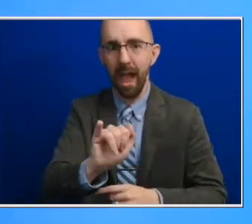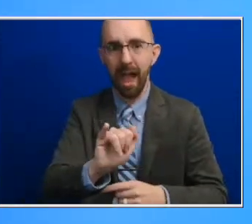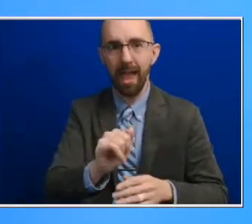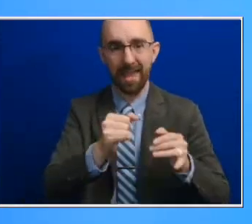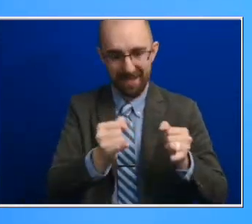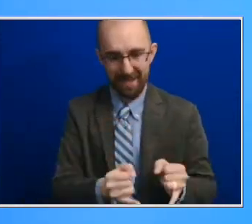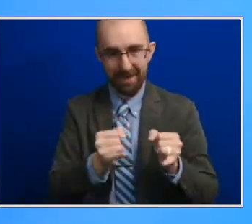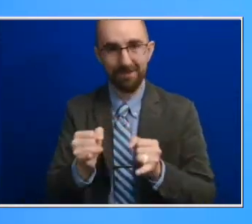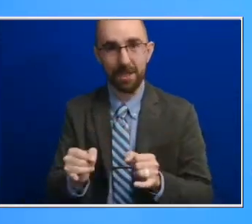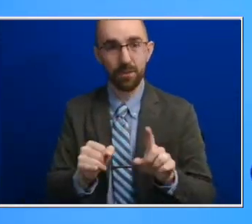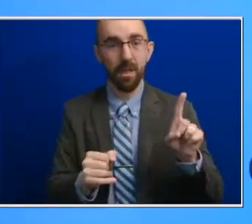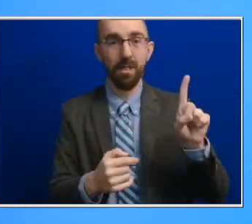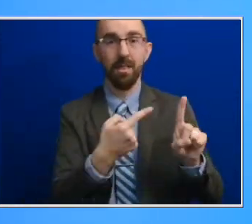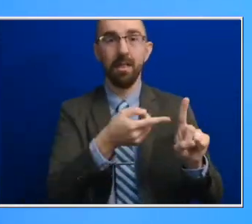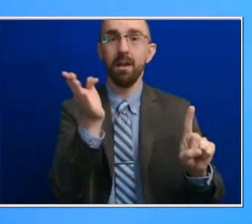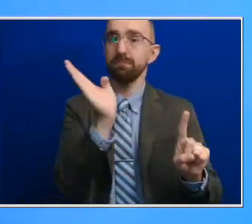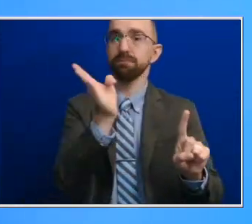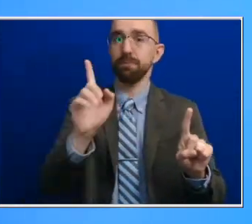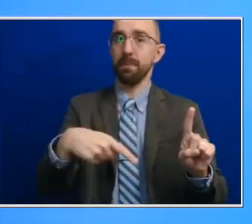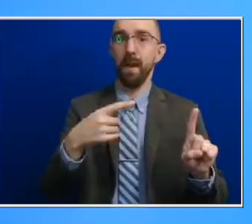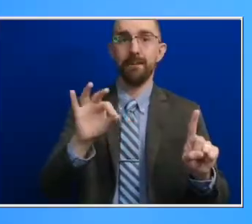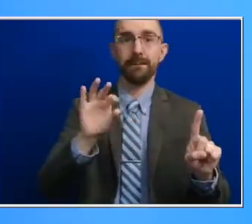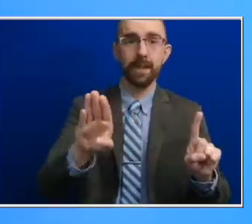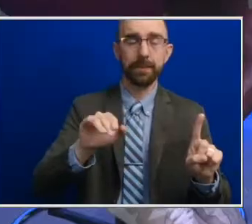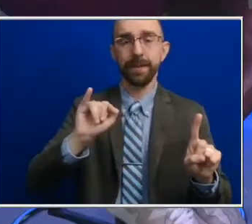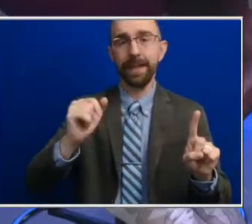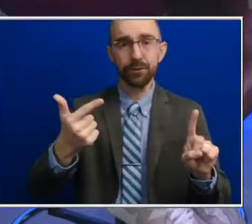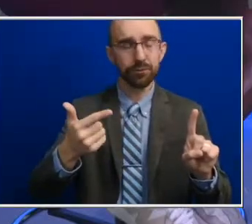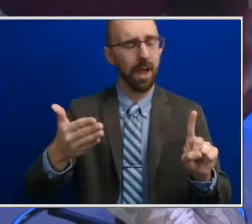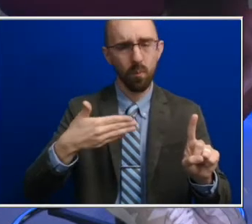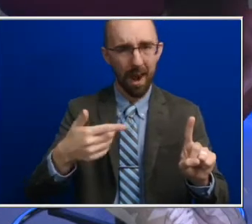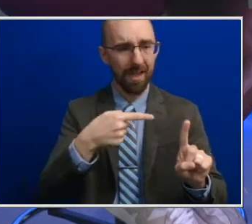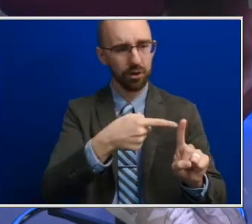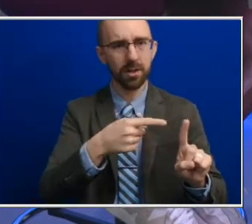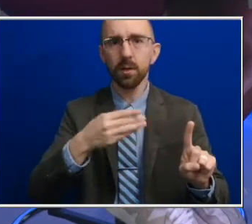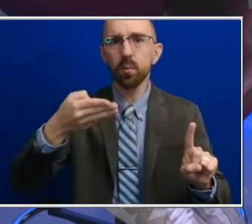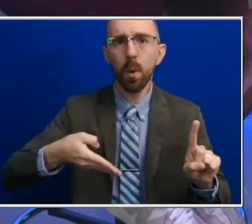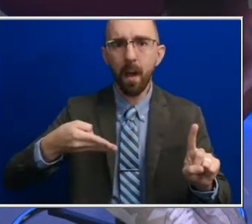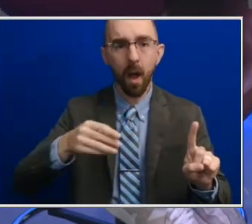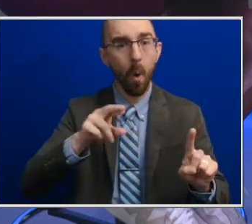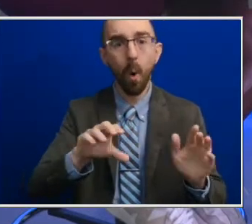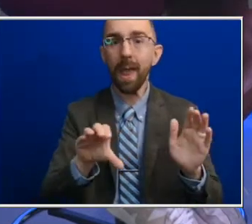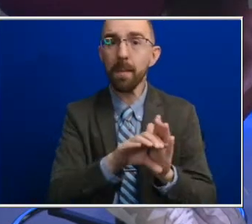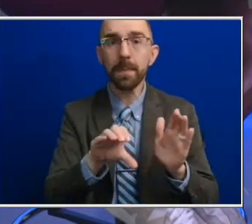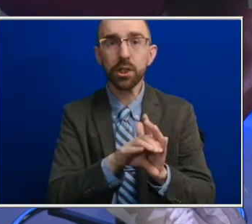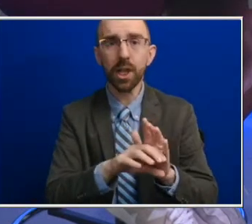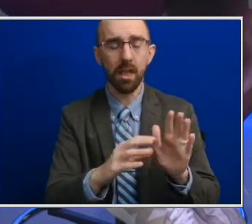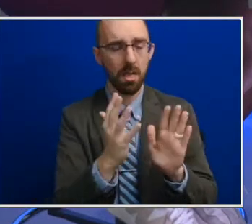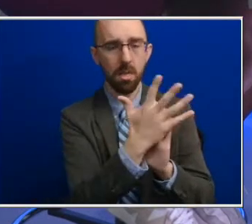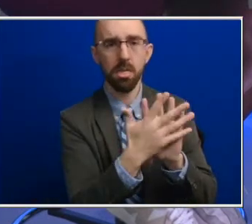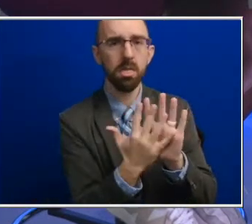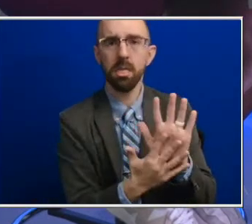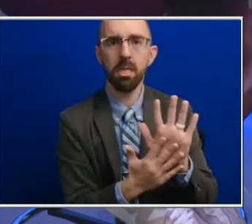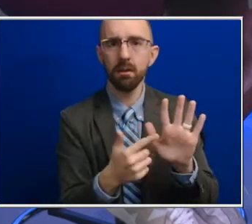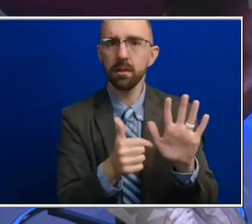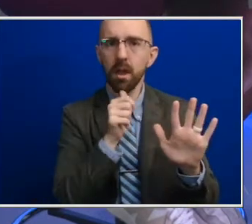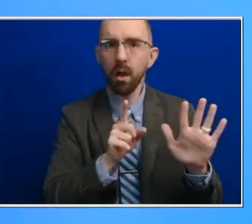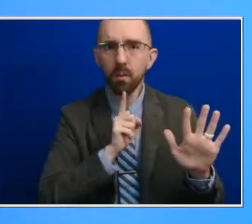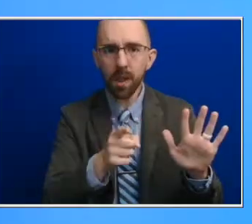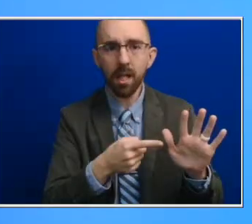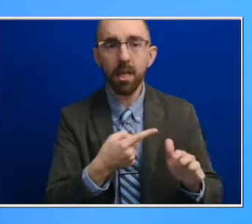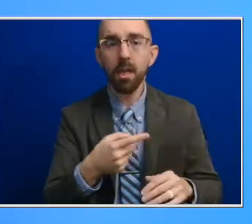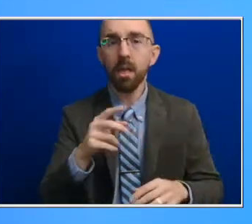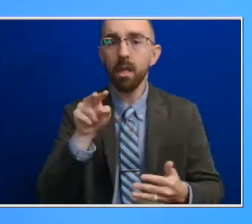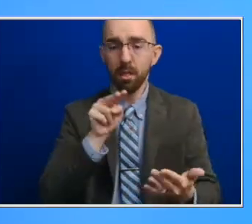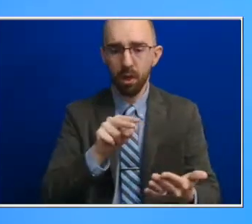the presentations on Facebook or Insta or whatever, or even just the images. Yes. And so on a general level, when you look at the number of images, it's gone from